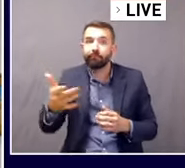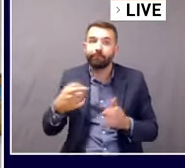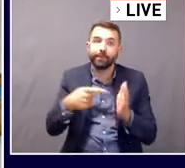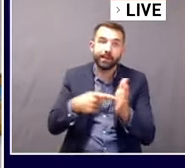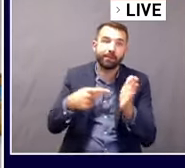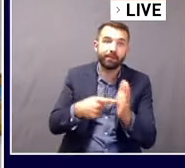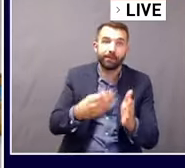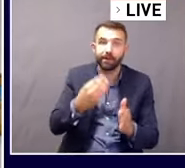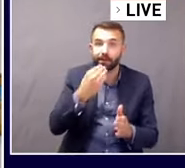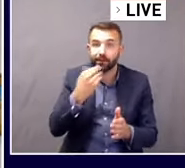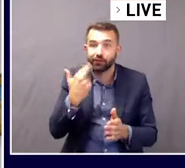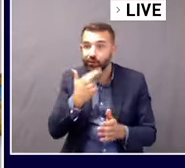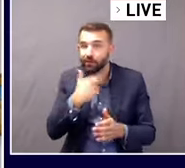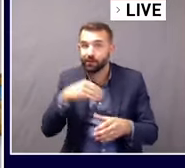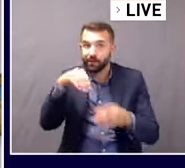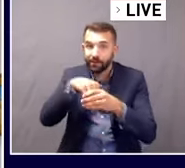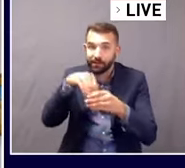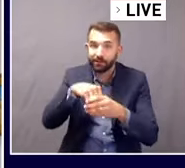there.